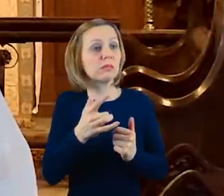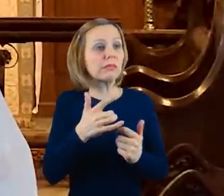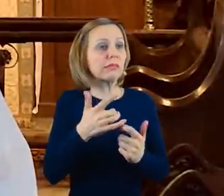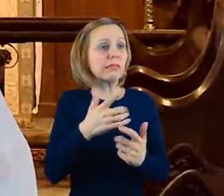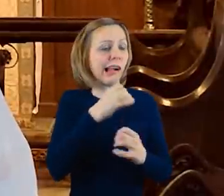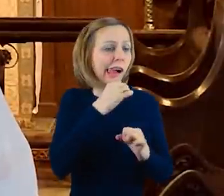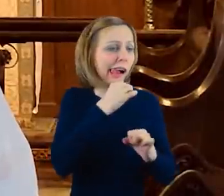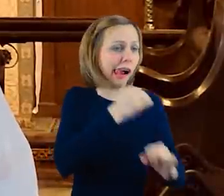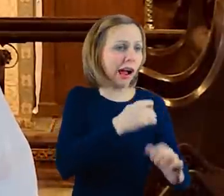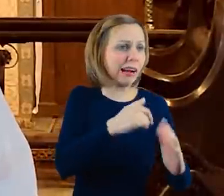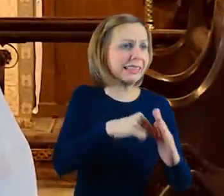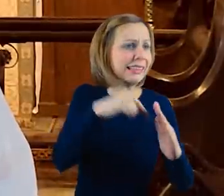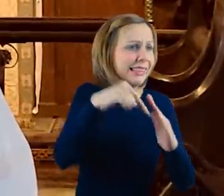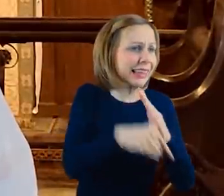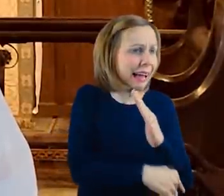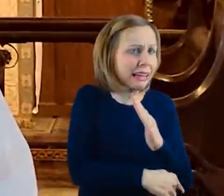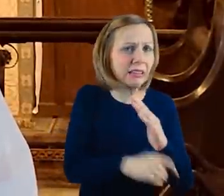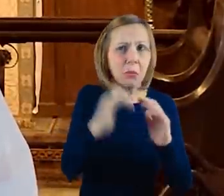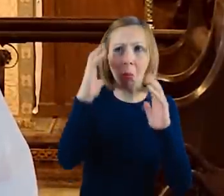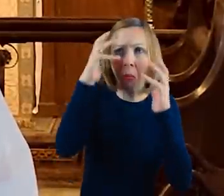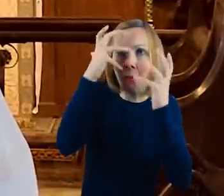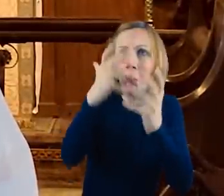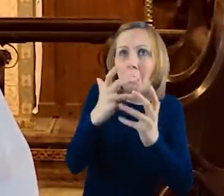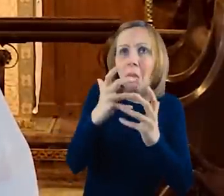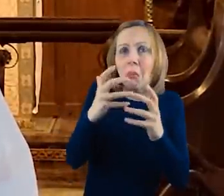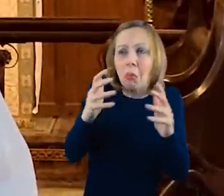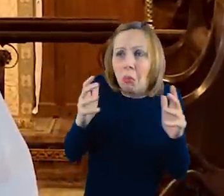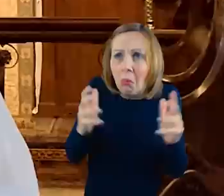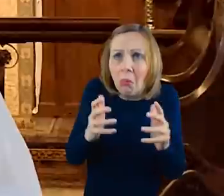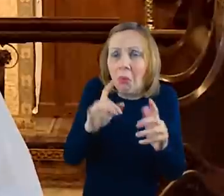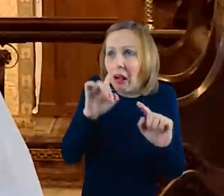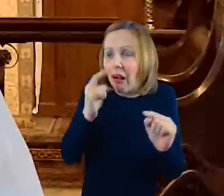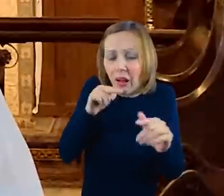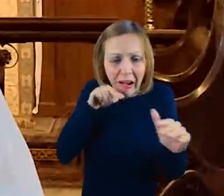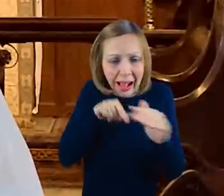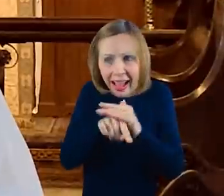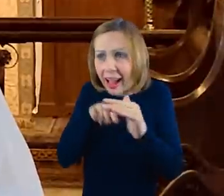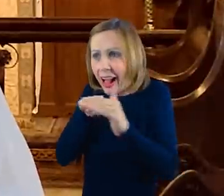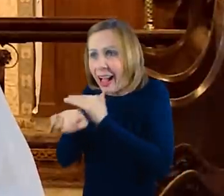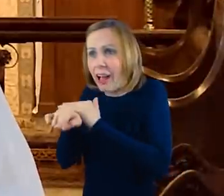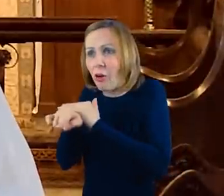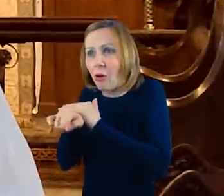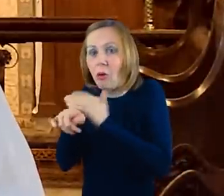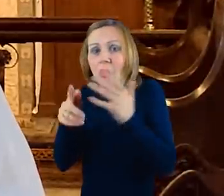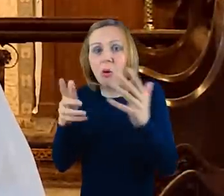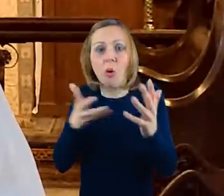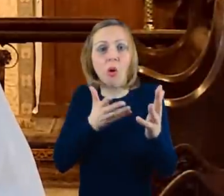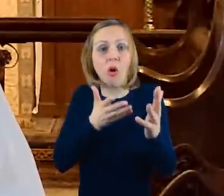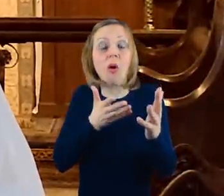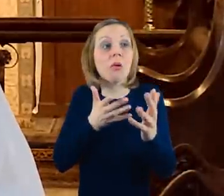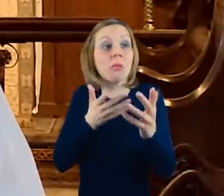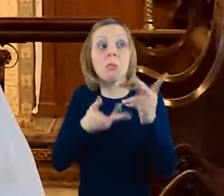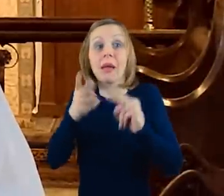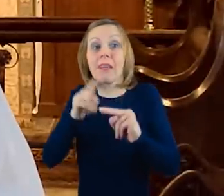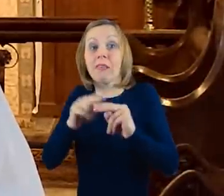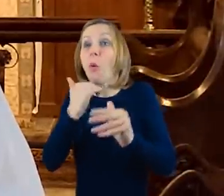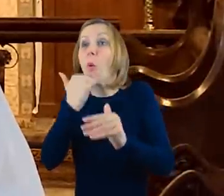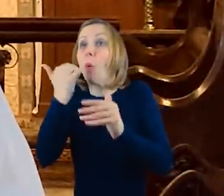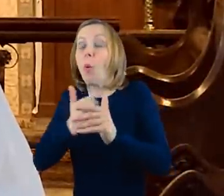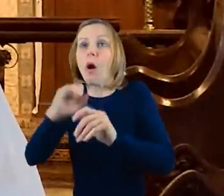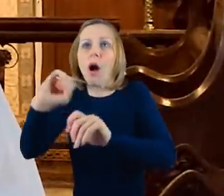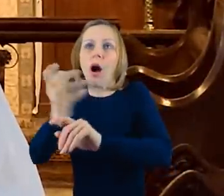by fear, from which there is no turning, except through abundant harvest. Lord, we